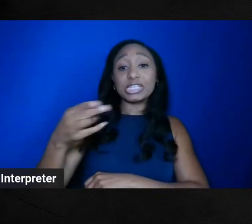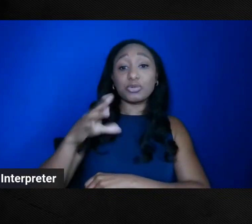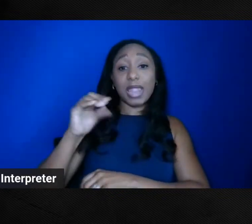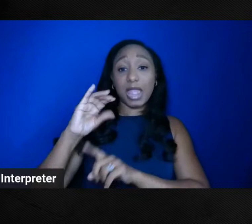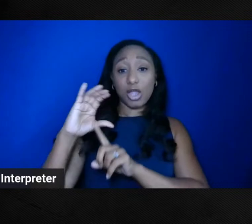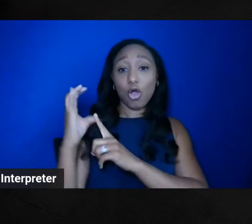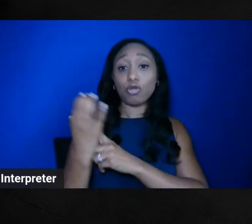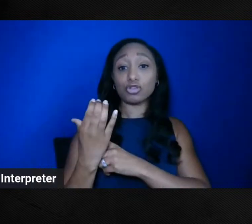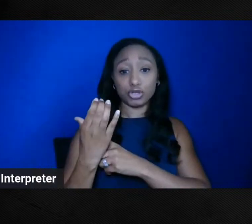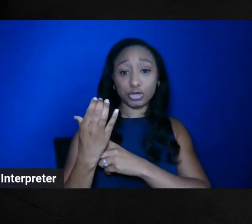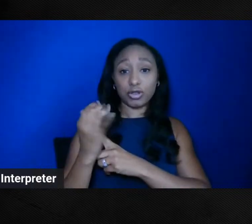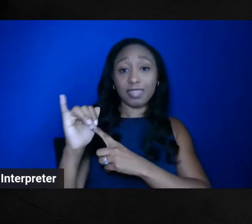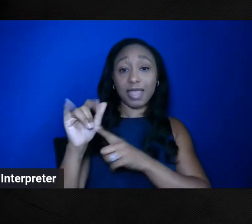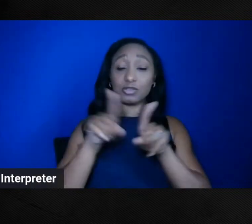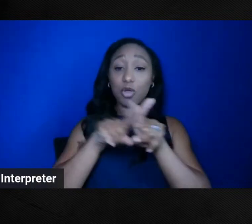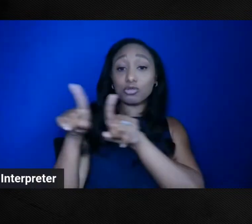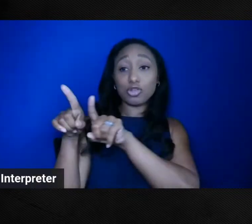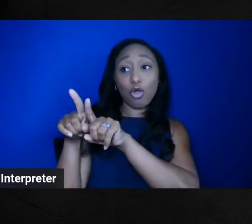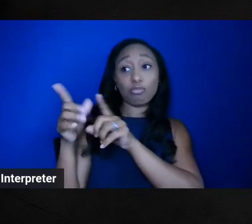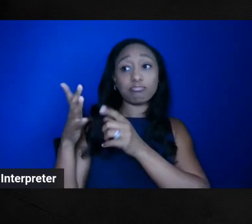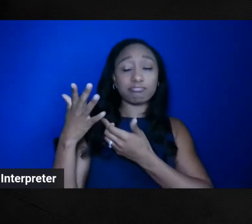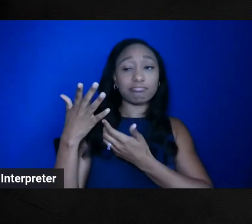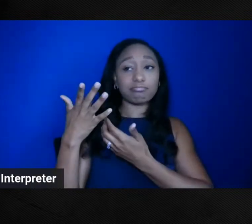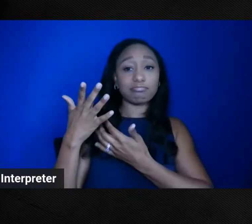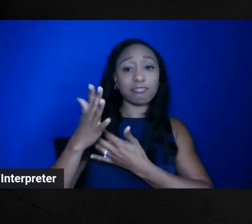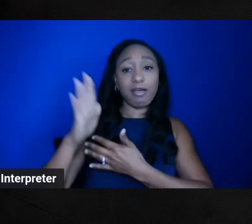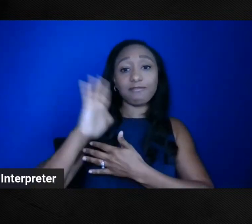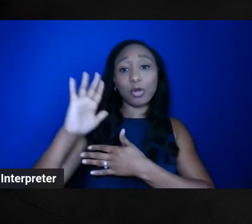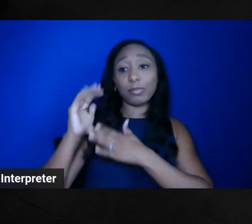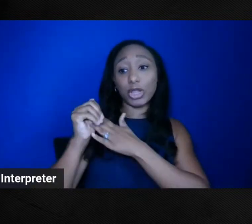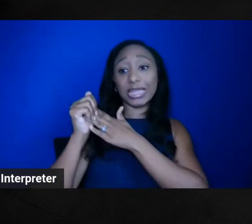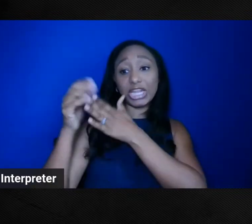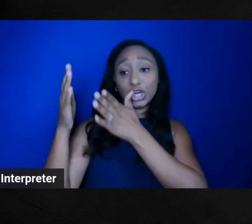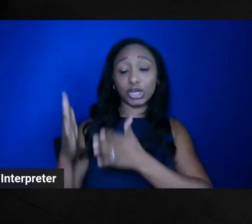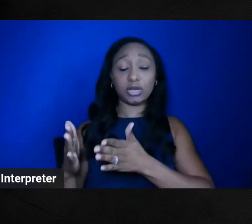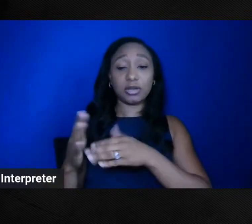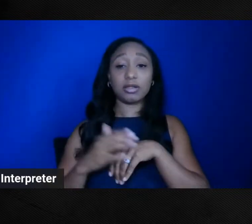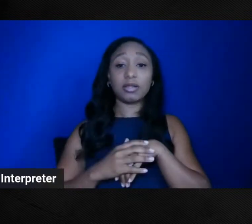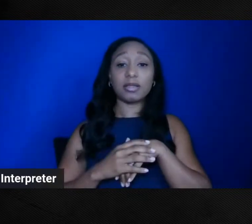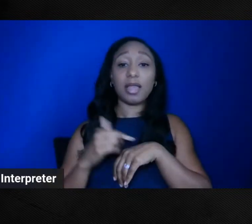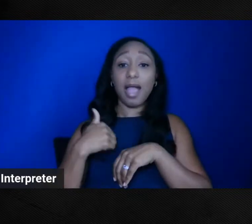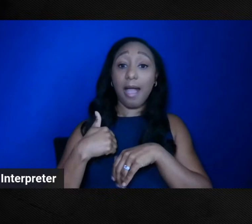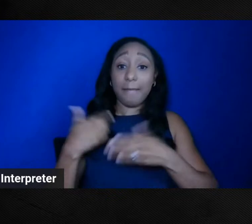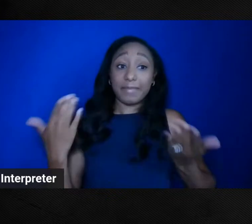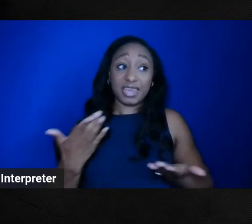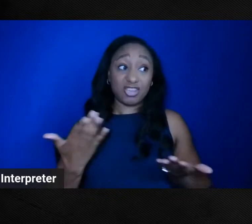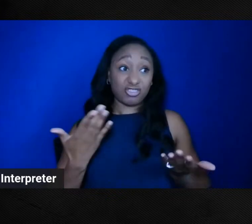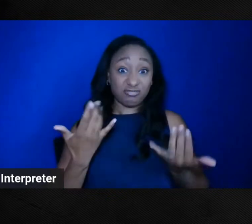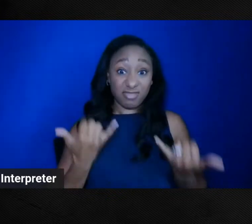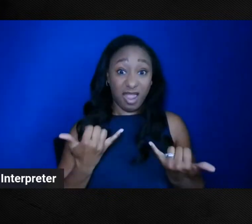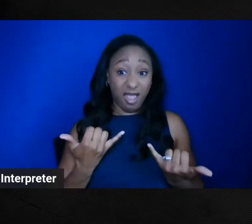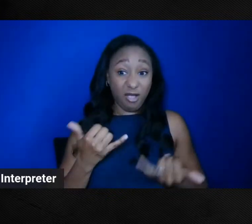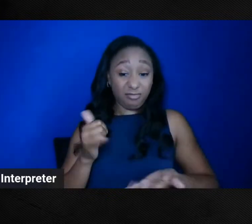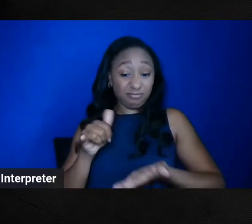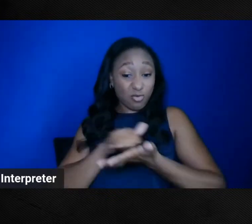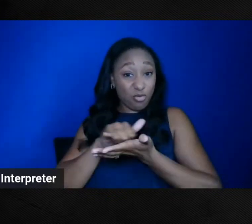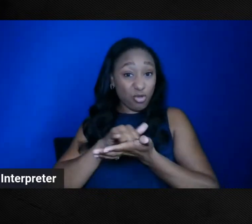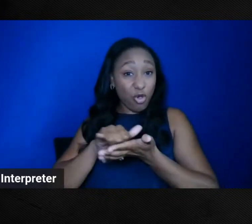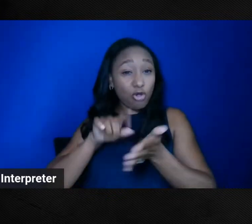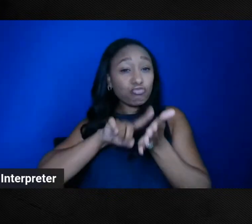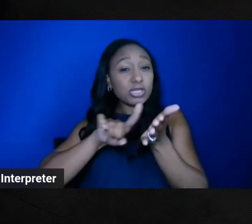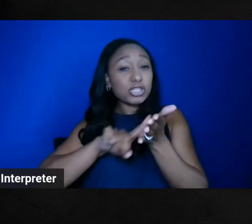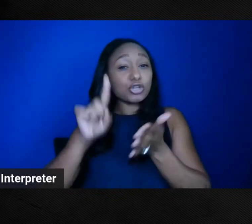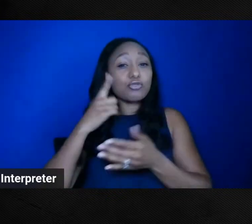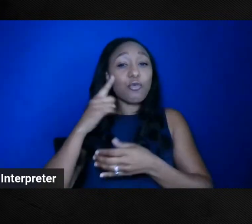Bert is a former leader thereof. I'm here in New York today doing research for another book,